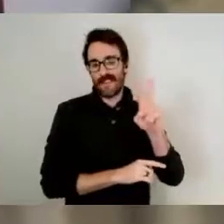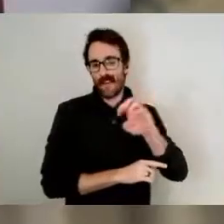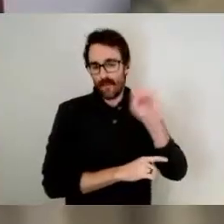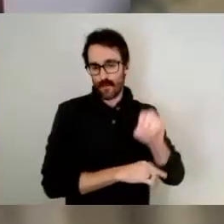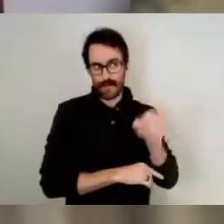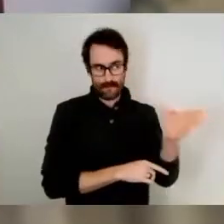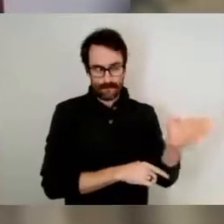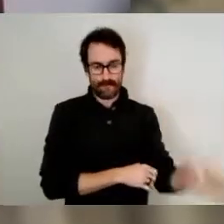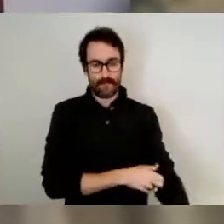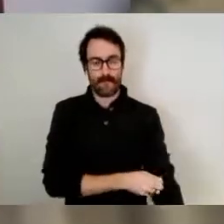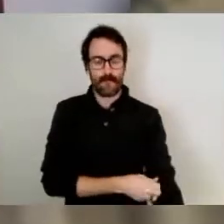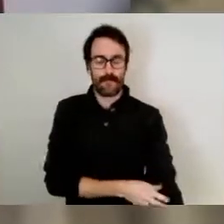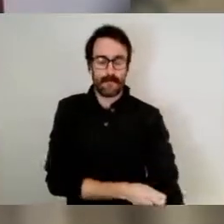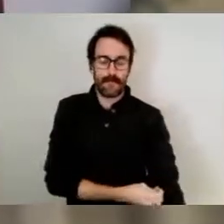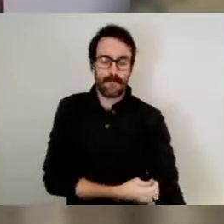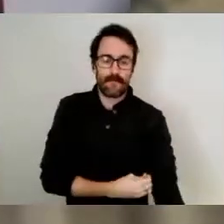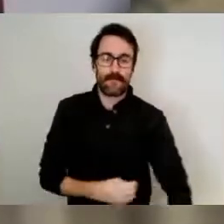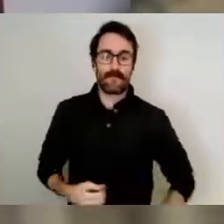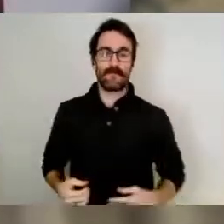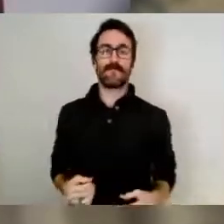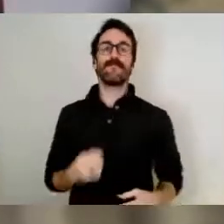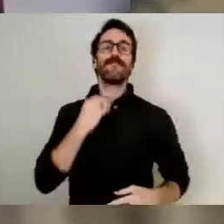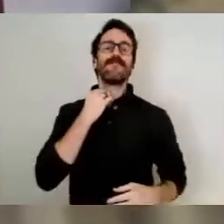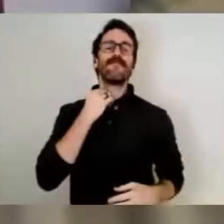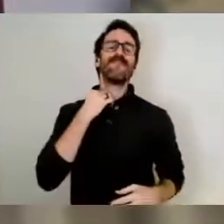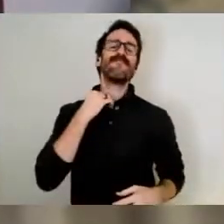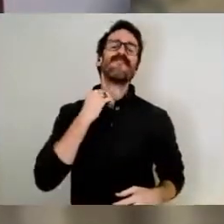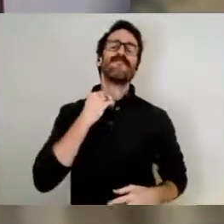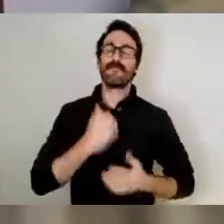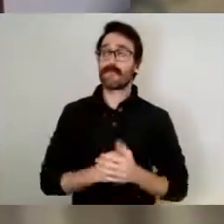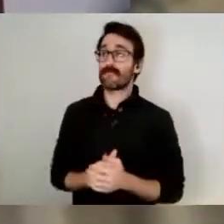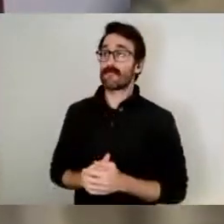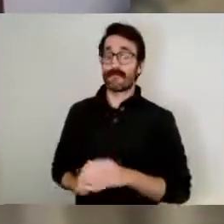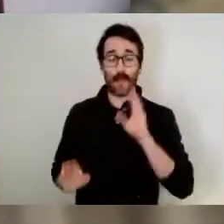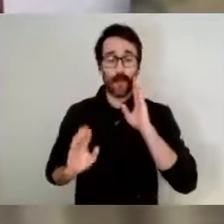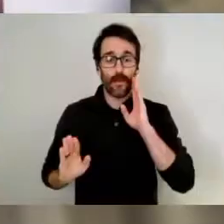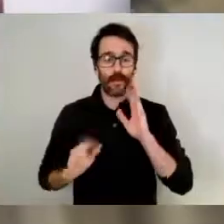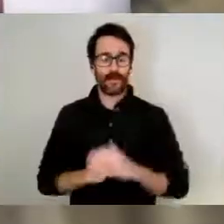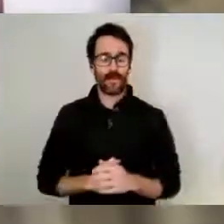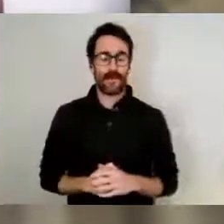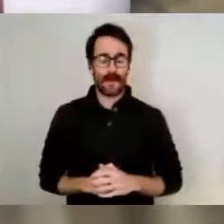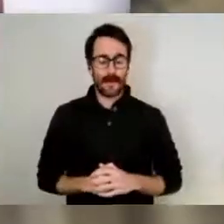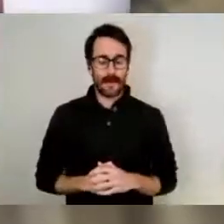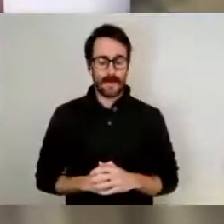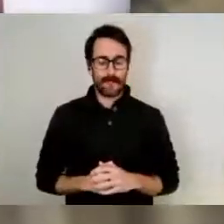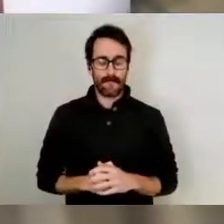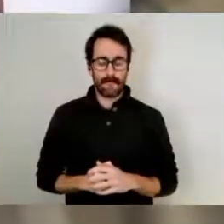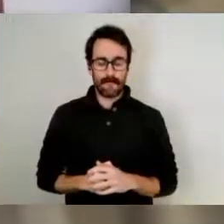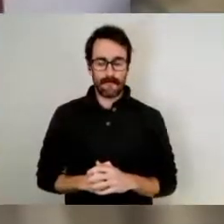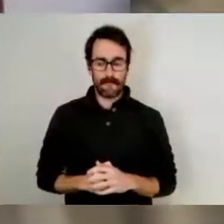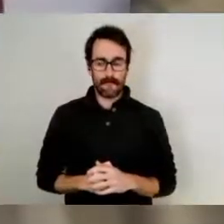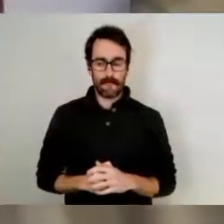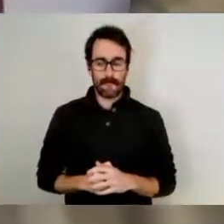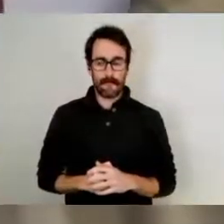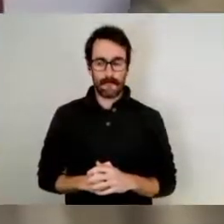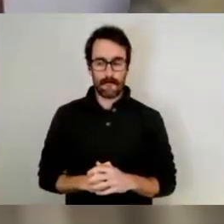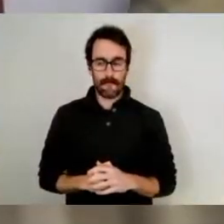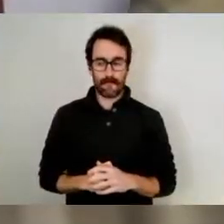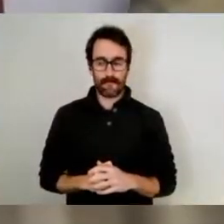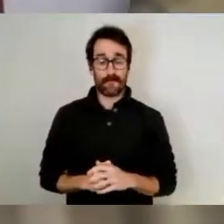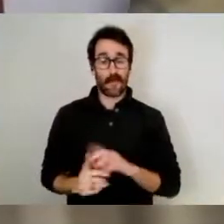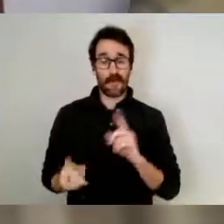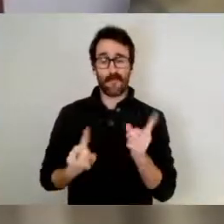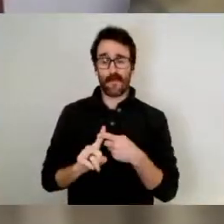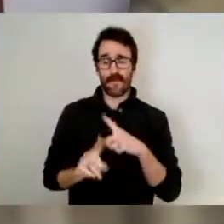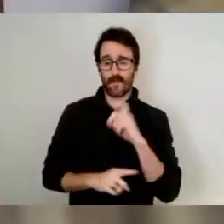will continue that as we move ahead. Those members have seen some success. They were able to